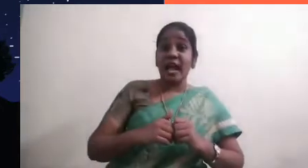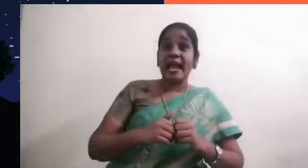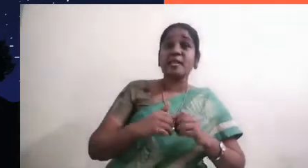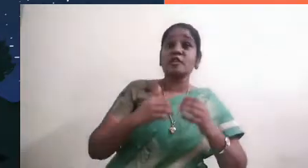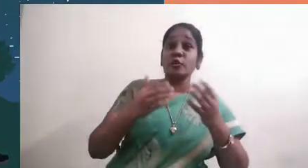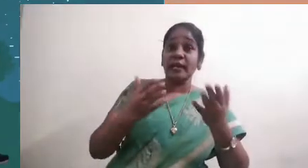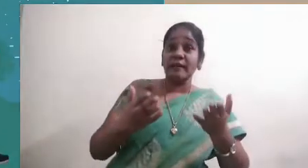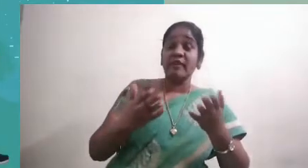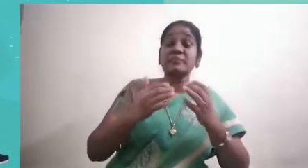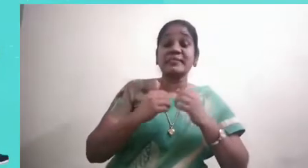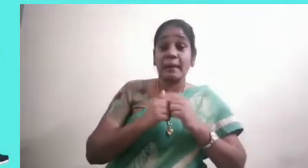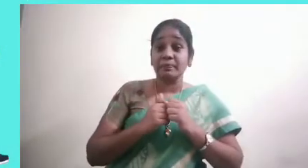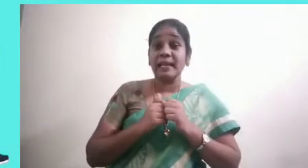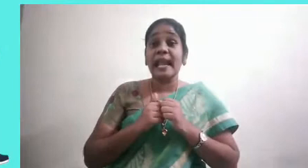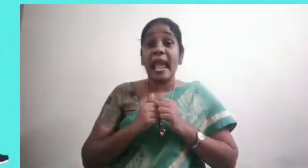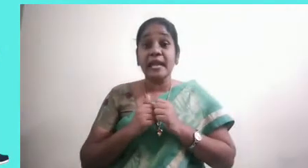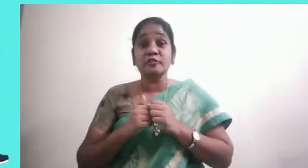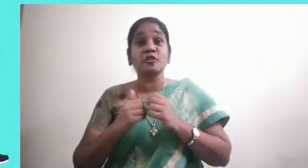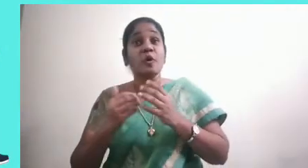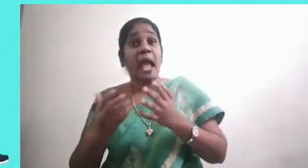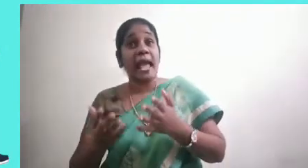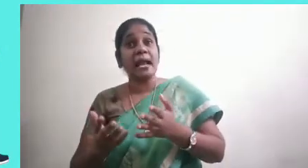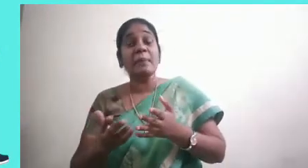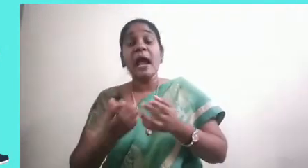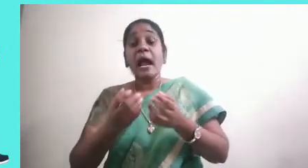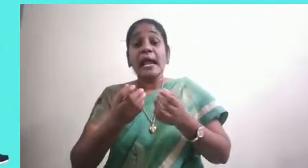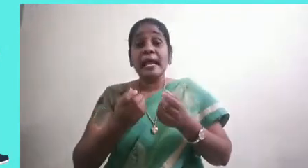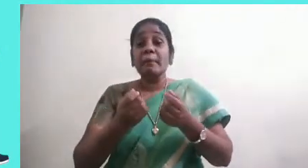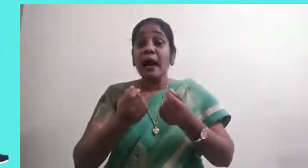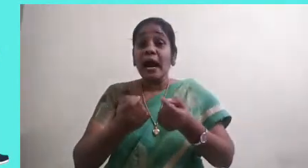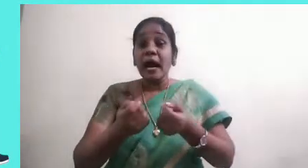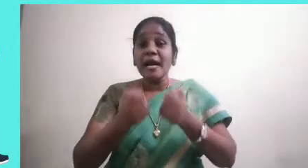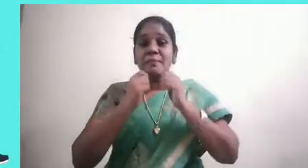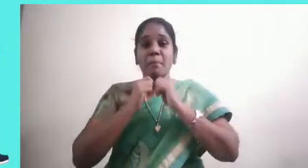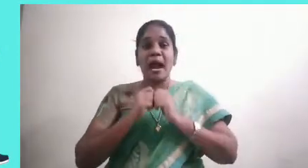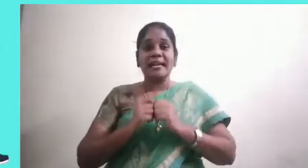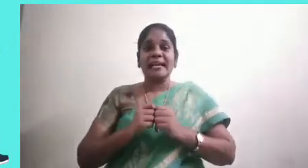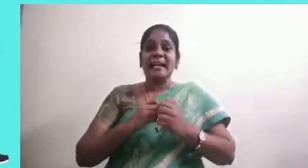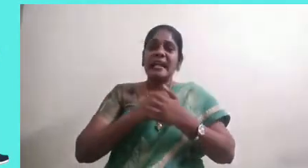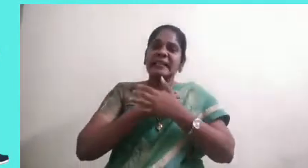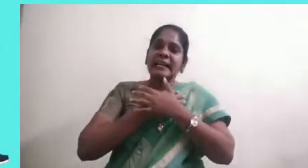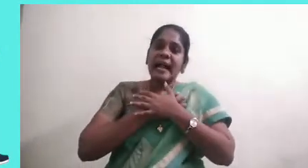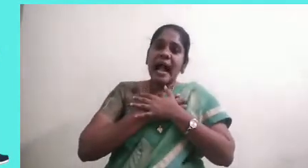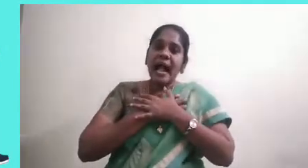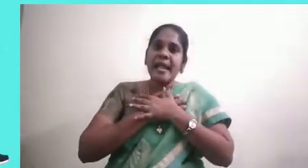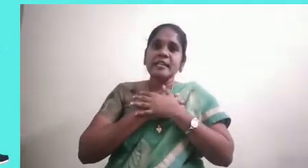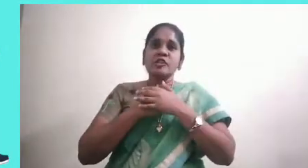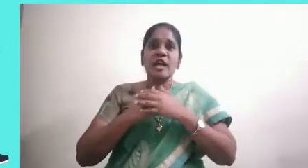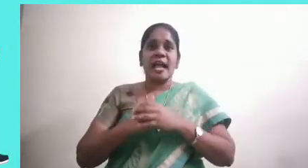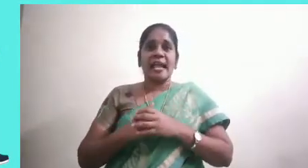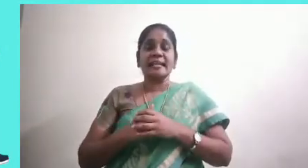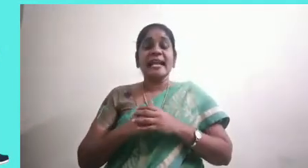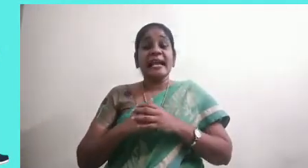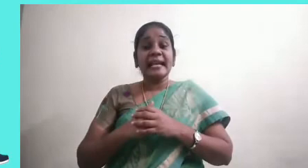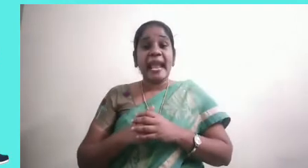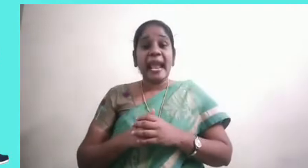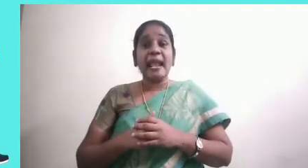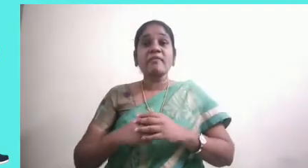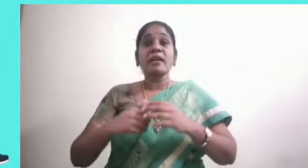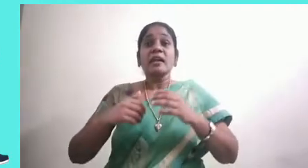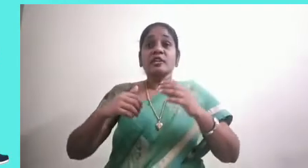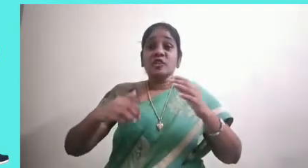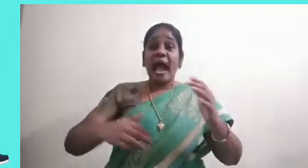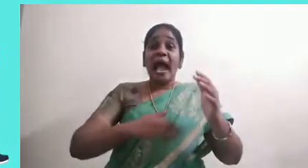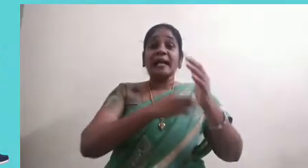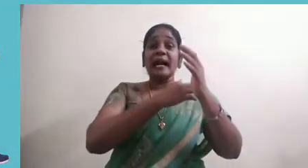the giant to give him something else to help him earn money. The kind giant